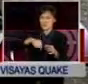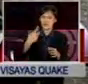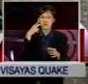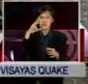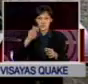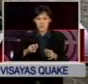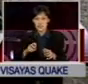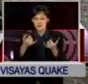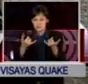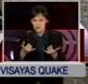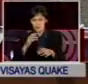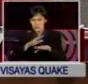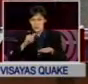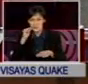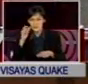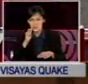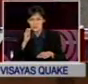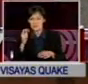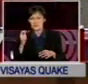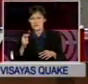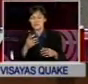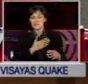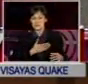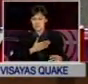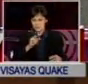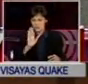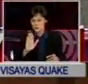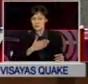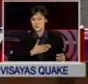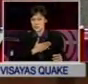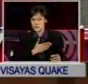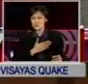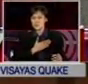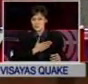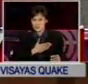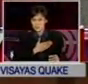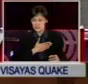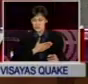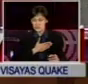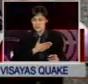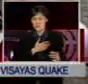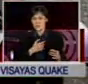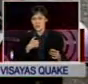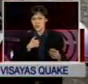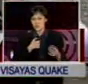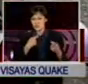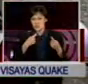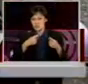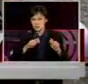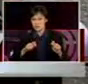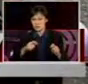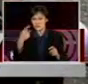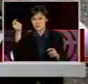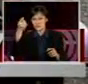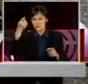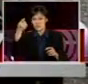called to the stand. What is your pleasure? My pleasure now, Your Honor, why I went to that extent of her testimony, therefore,